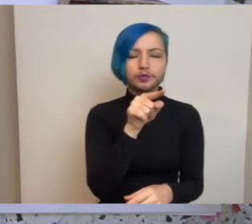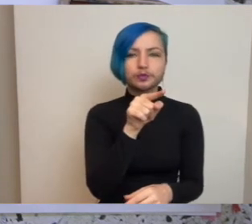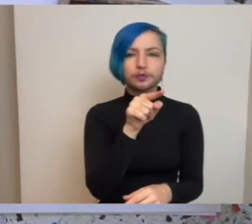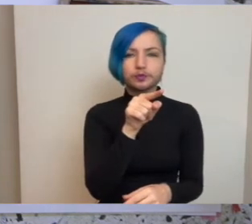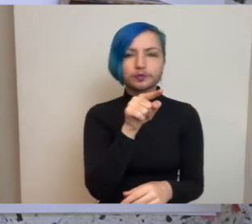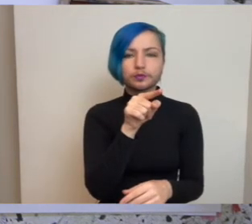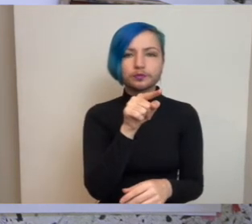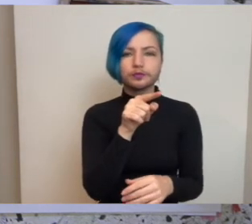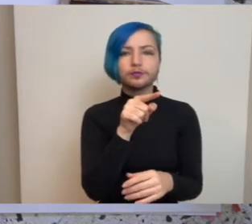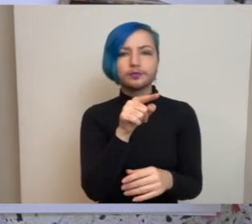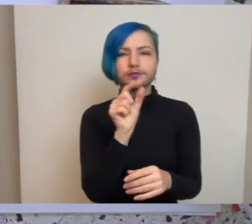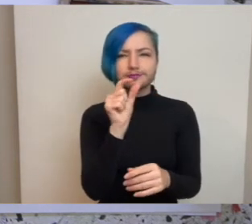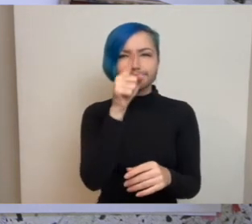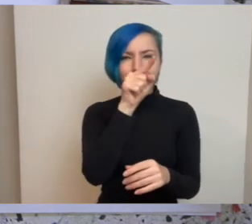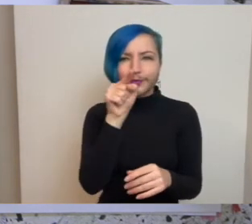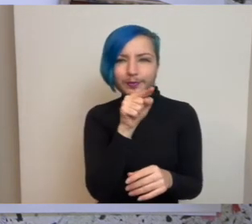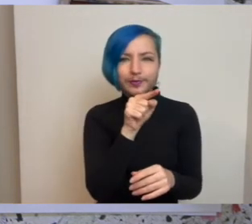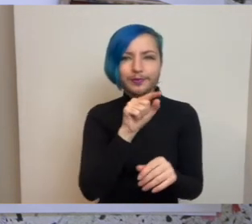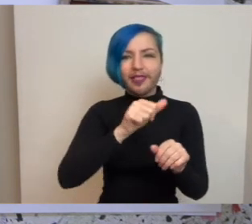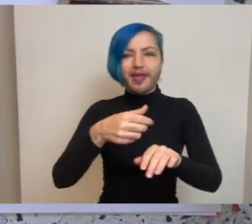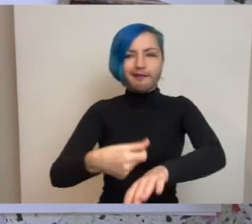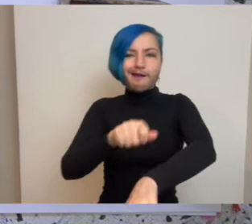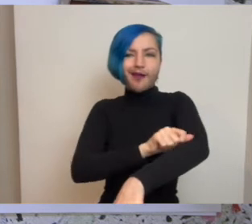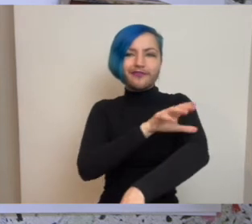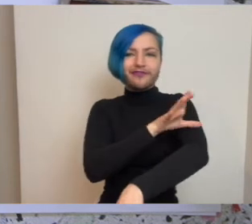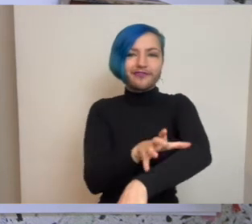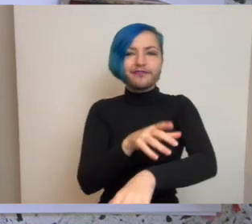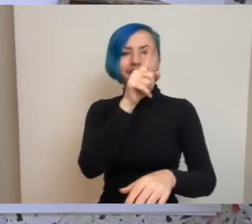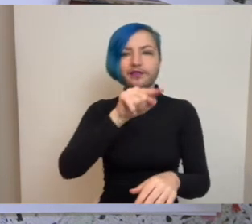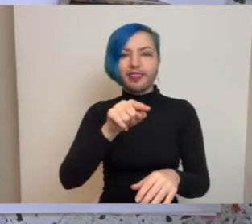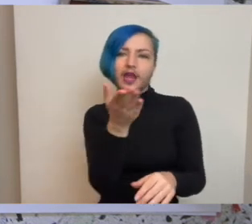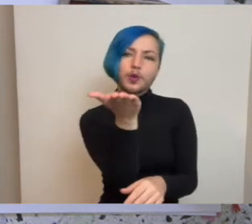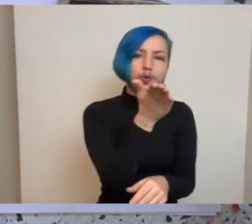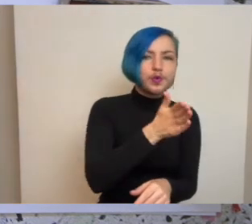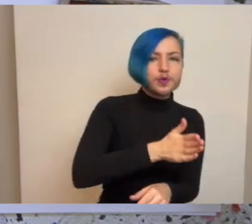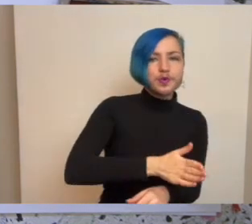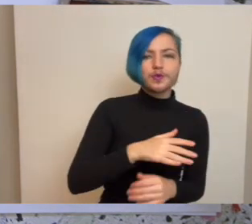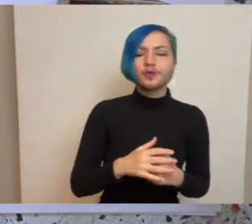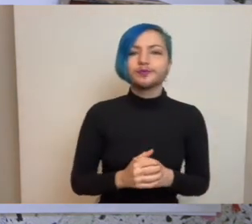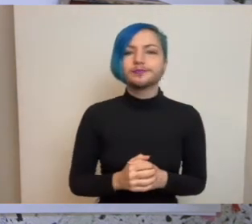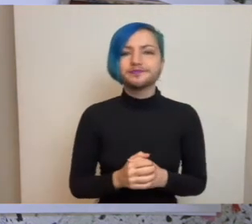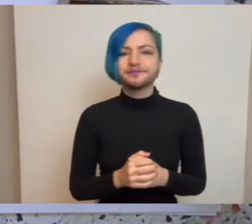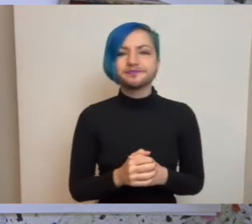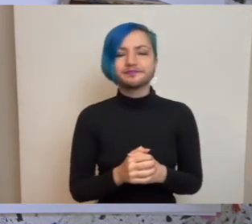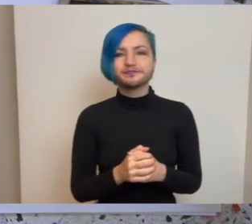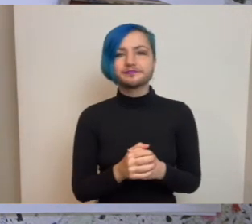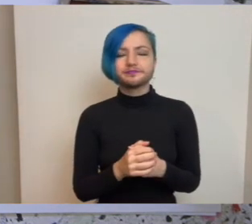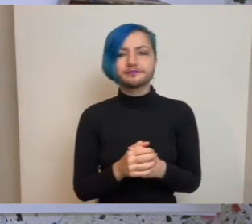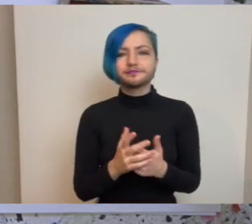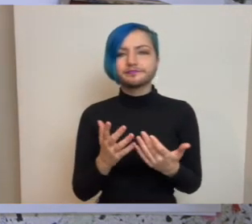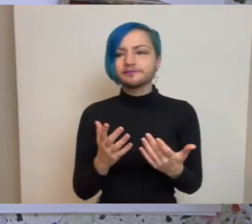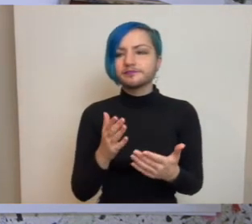it goes inwards for a second, and then there's like the cuff, and then suddenly we curve down. So I'm starting to